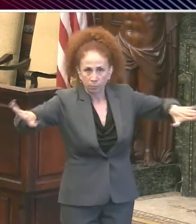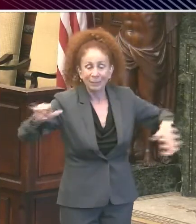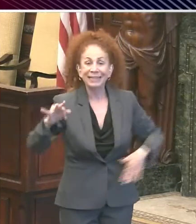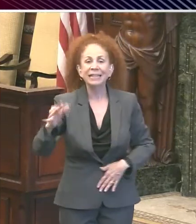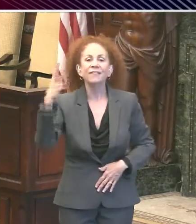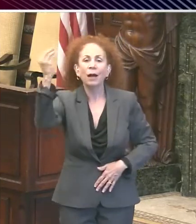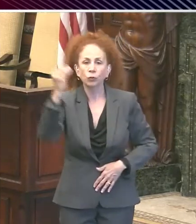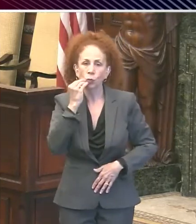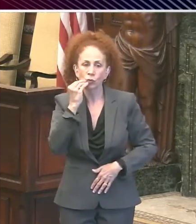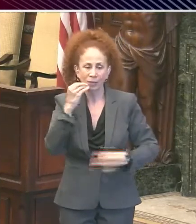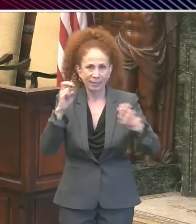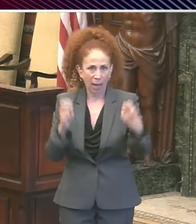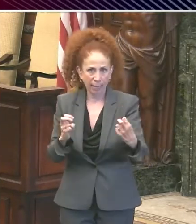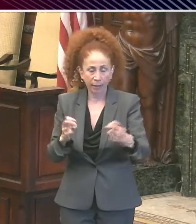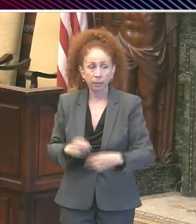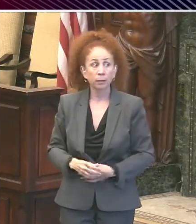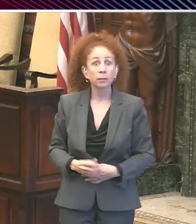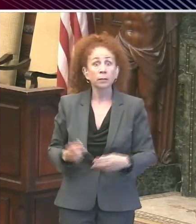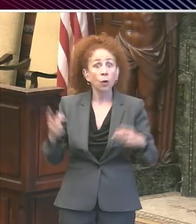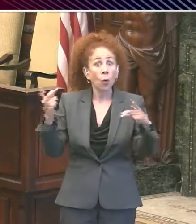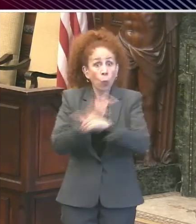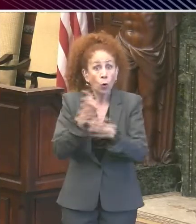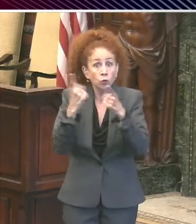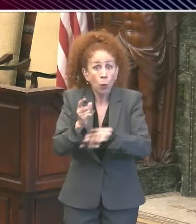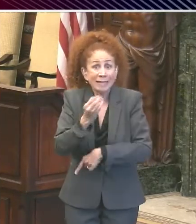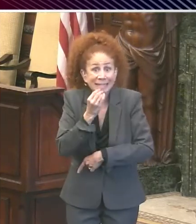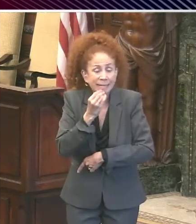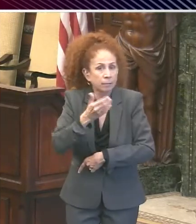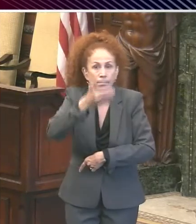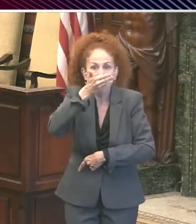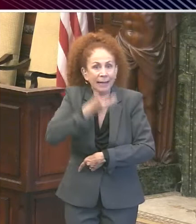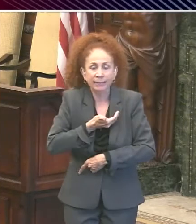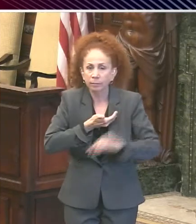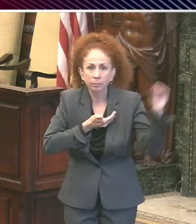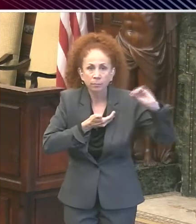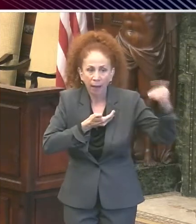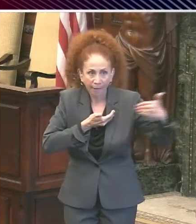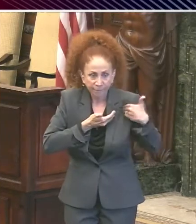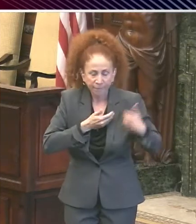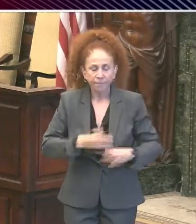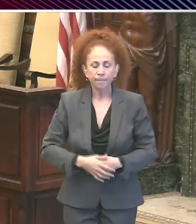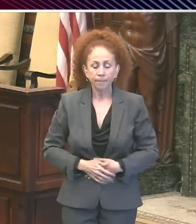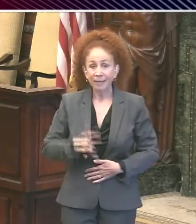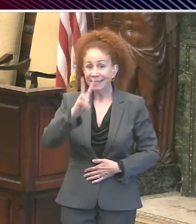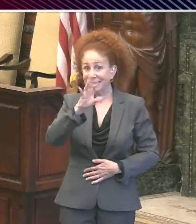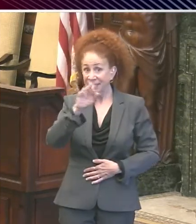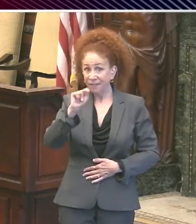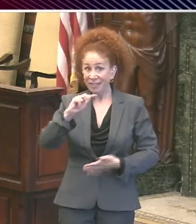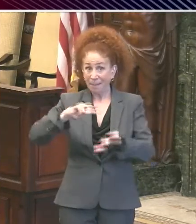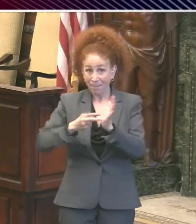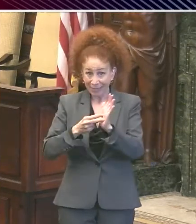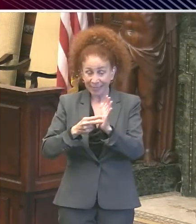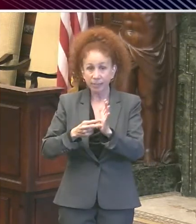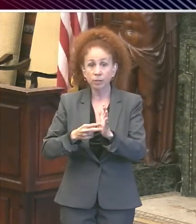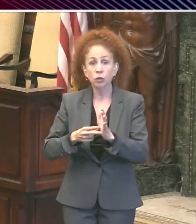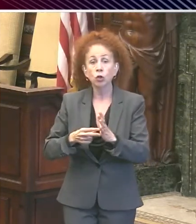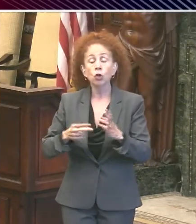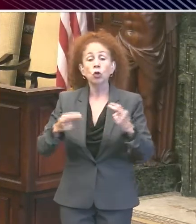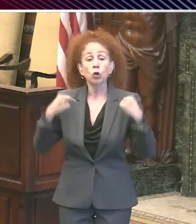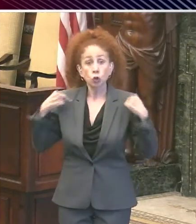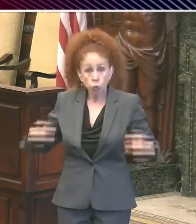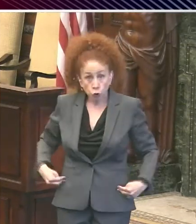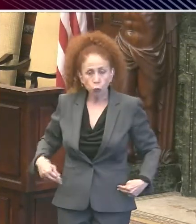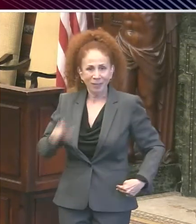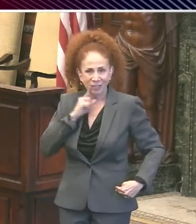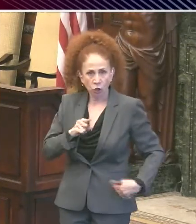dining, especially because when they're eating, they're not wearing masks. Now, being 6 feet apart means that the humans are 6 feet apart. It doesn't mean that